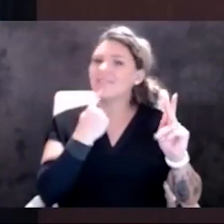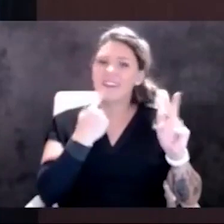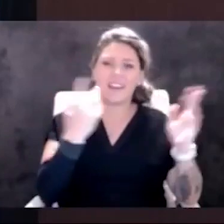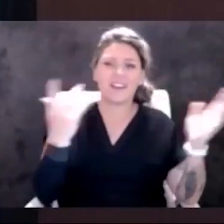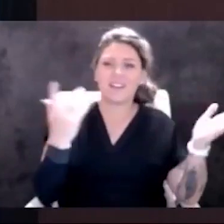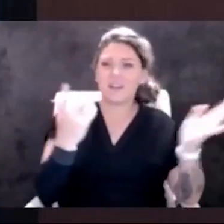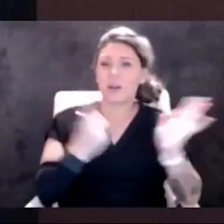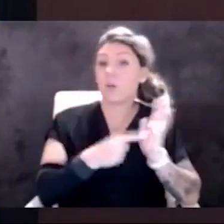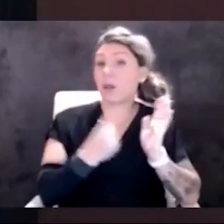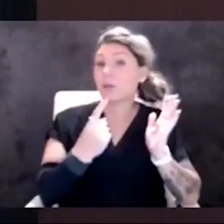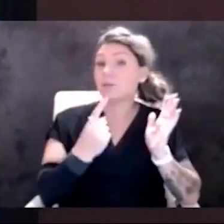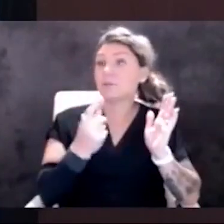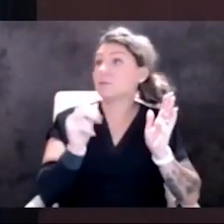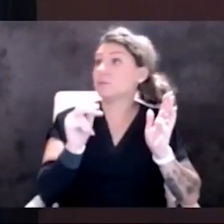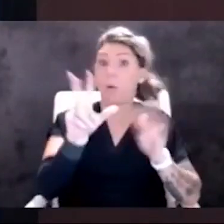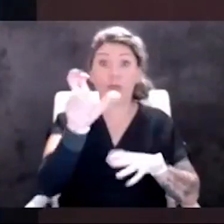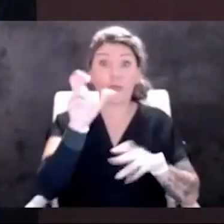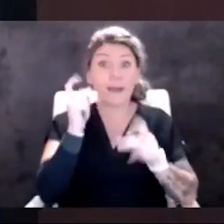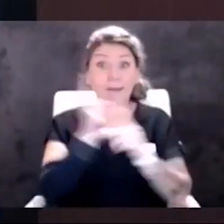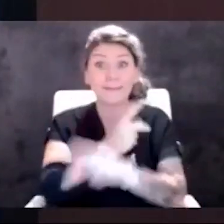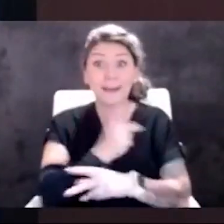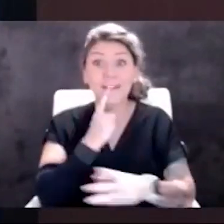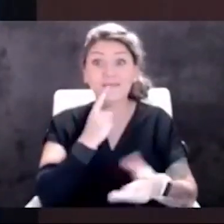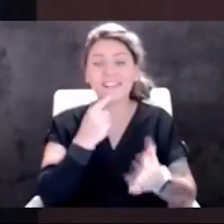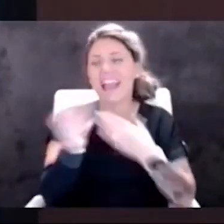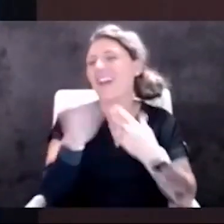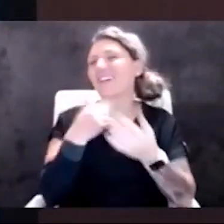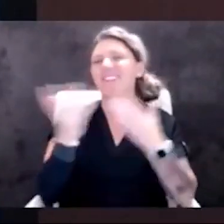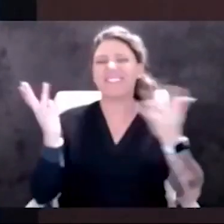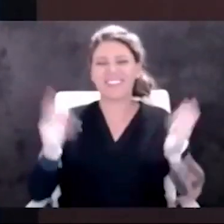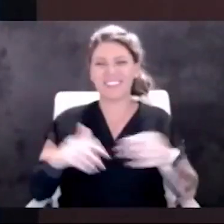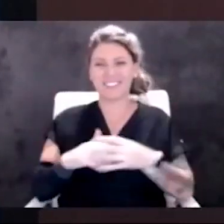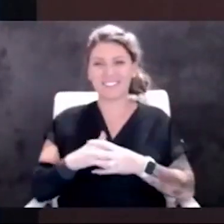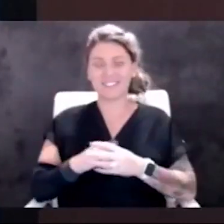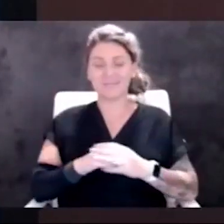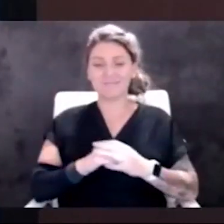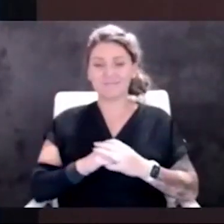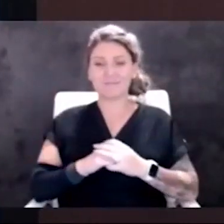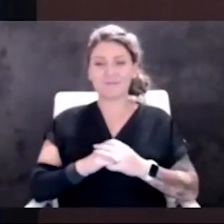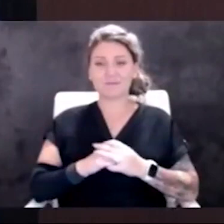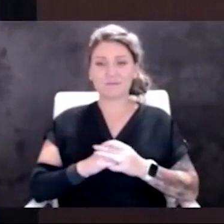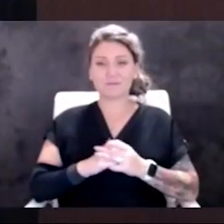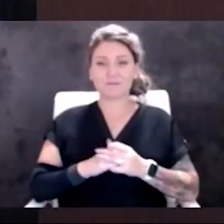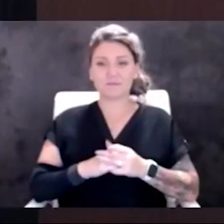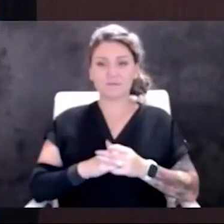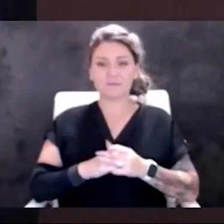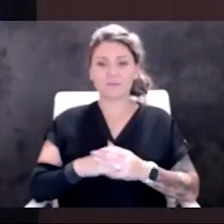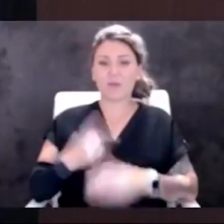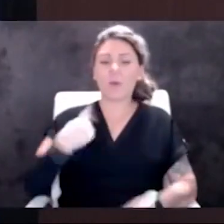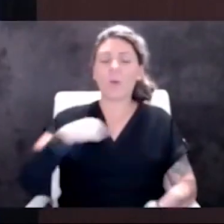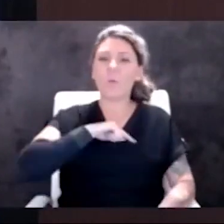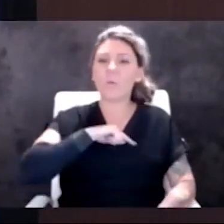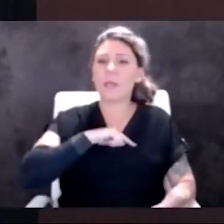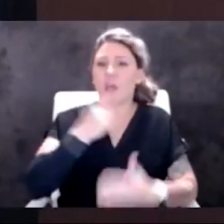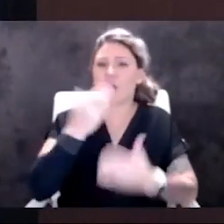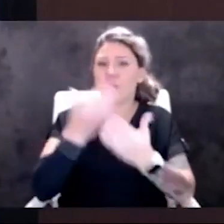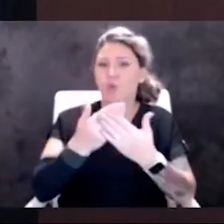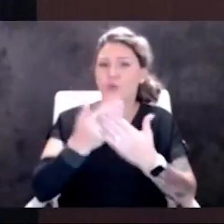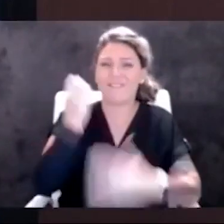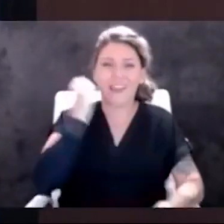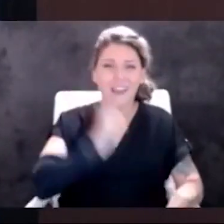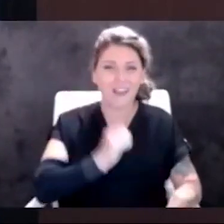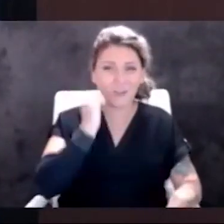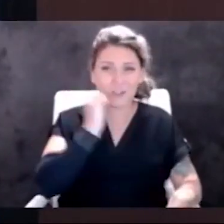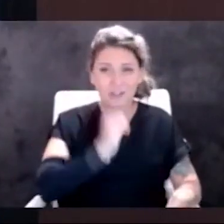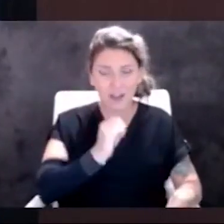300 times when I said it once, however that expression goes. Mm-hmm. We prove every single day the effectiveness